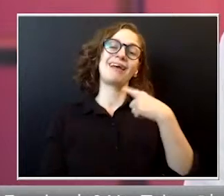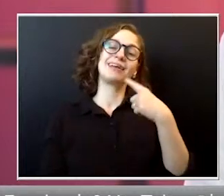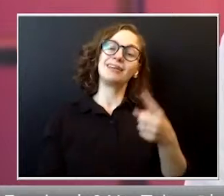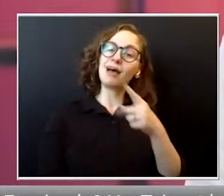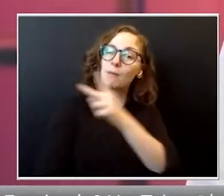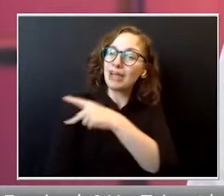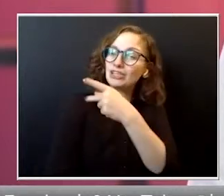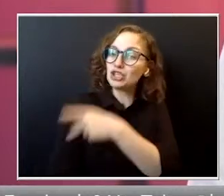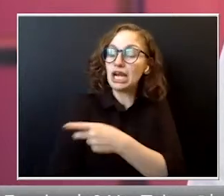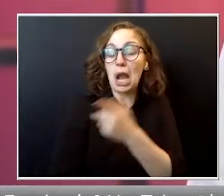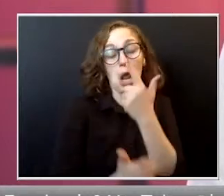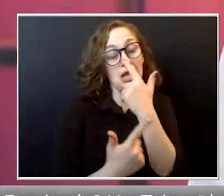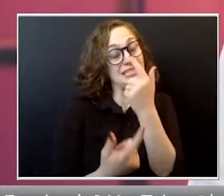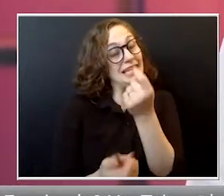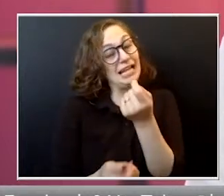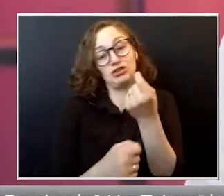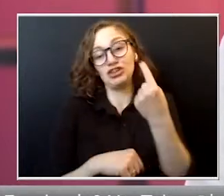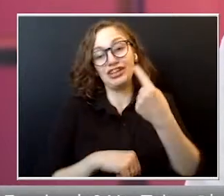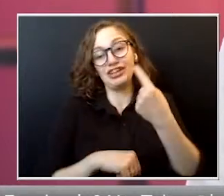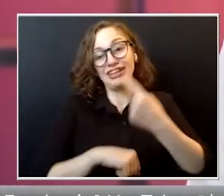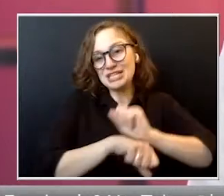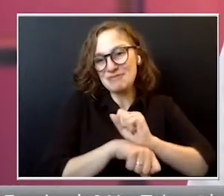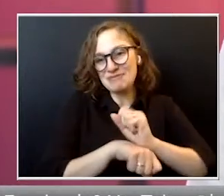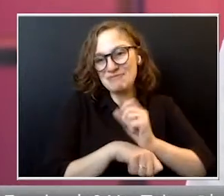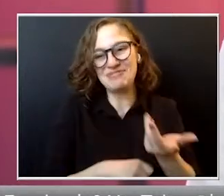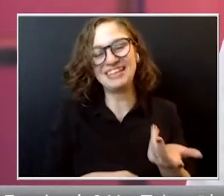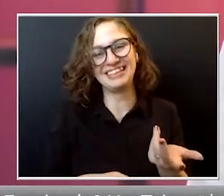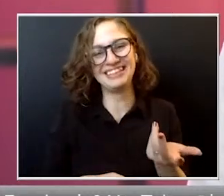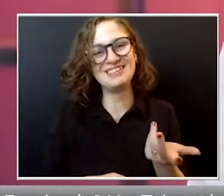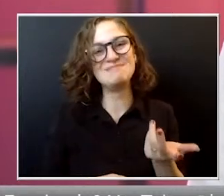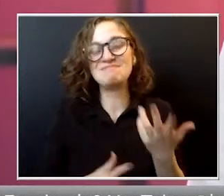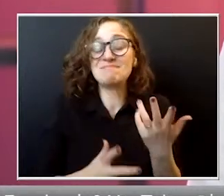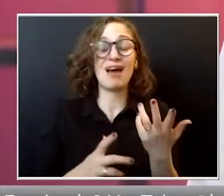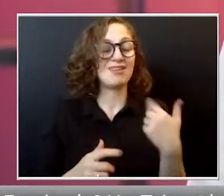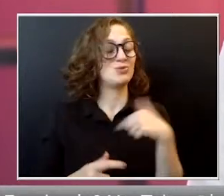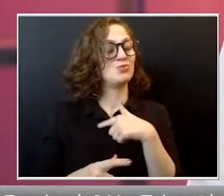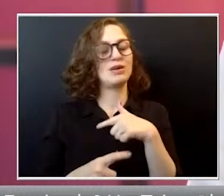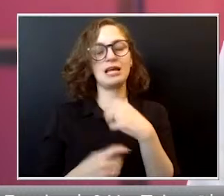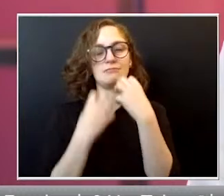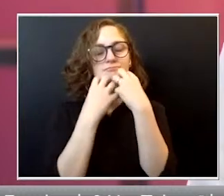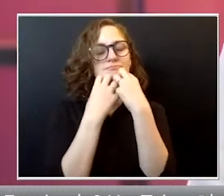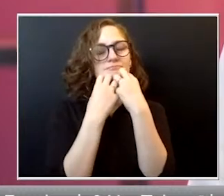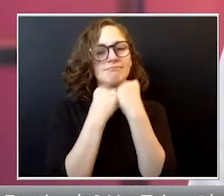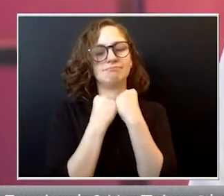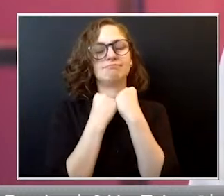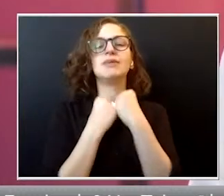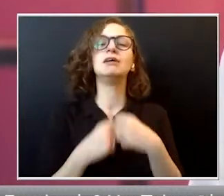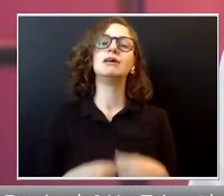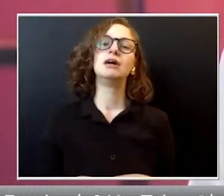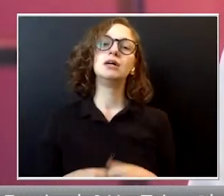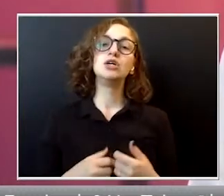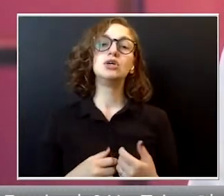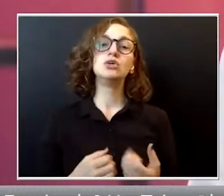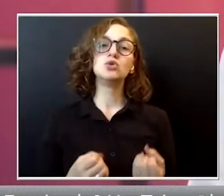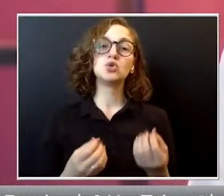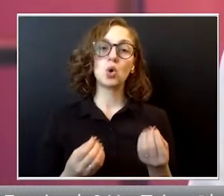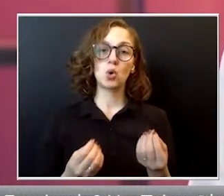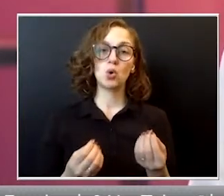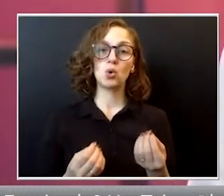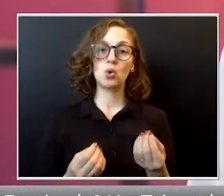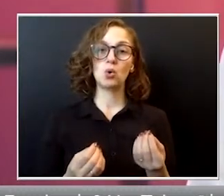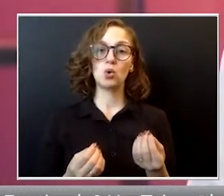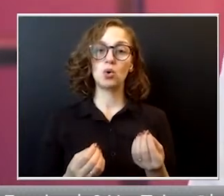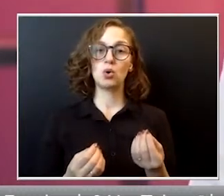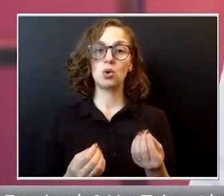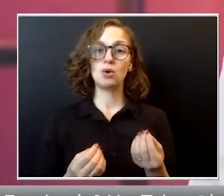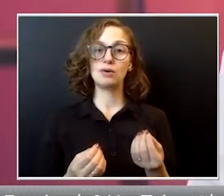but it's one that we absolutely love and cherish. So the protection is afforded by